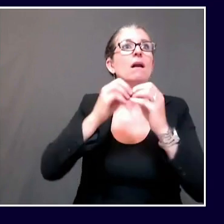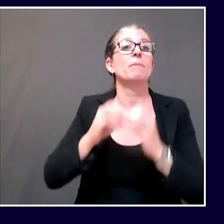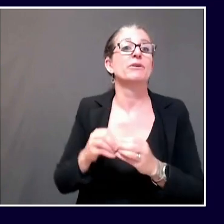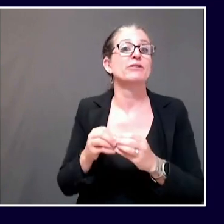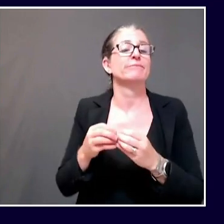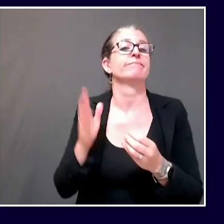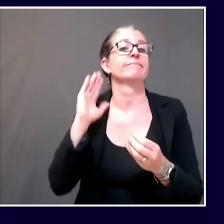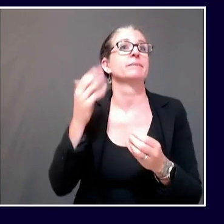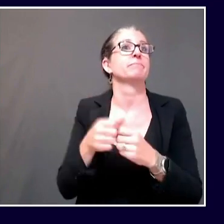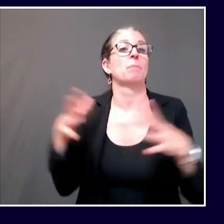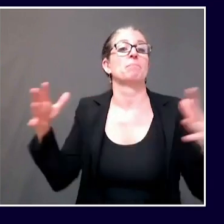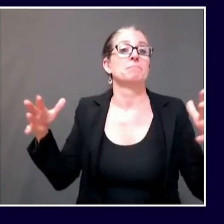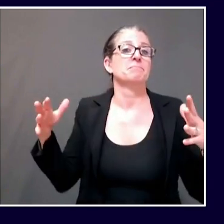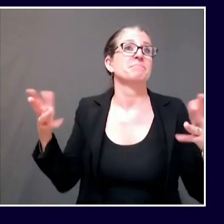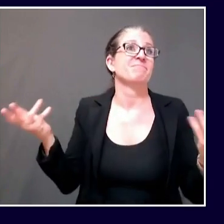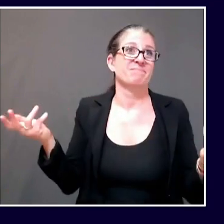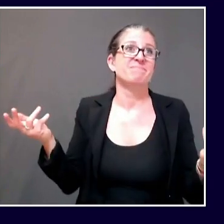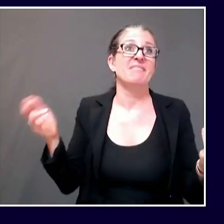now.